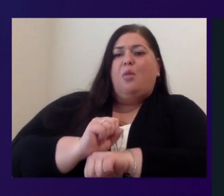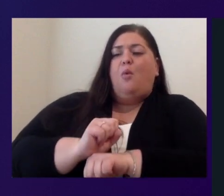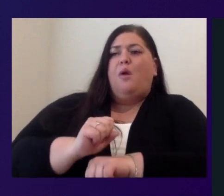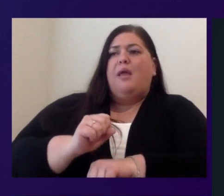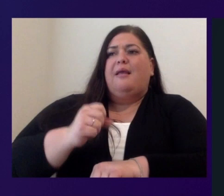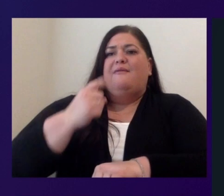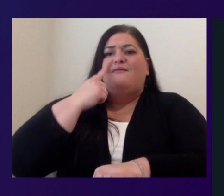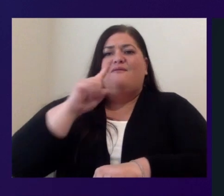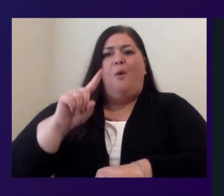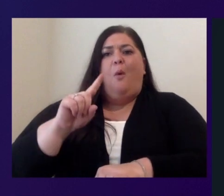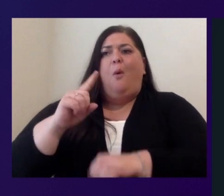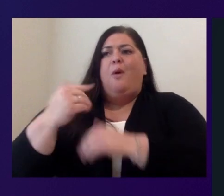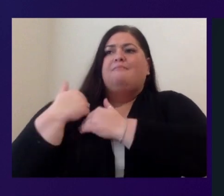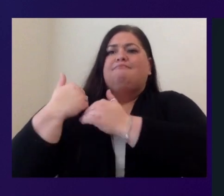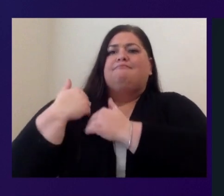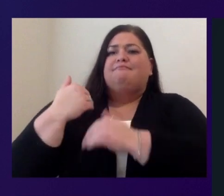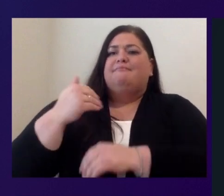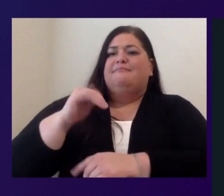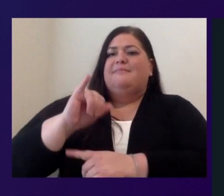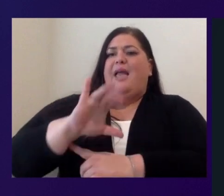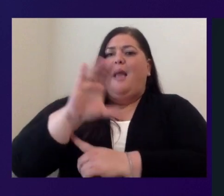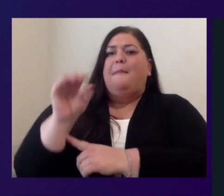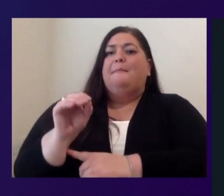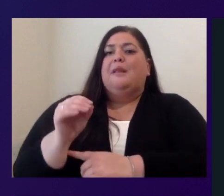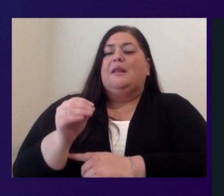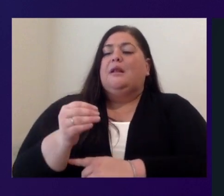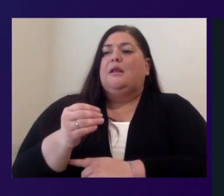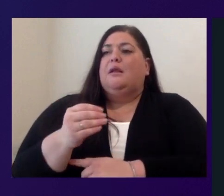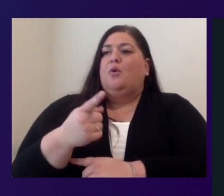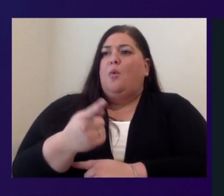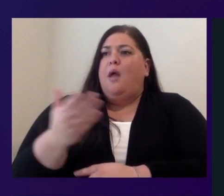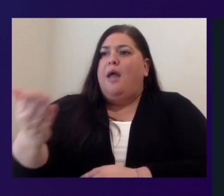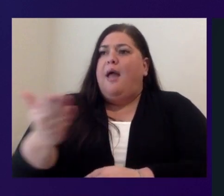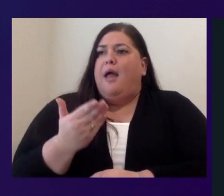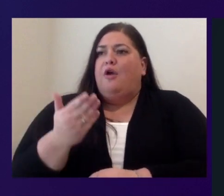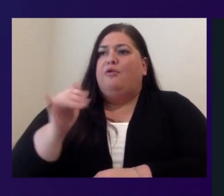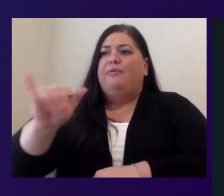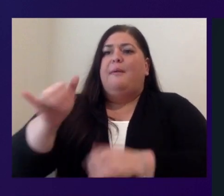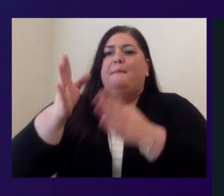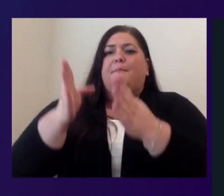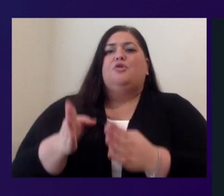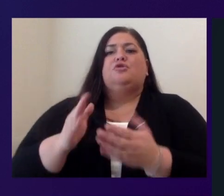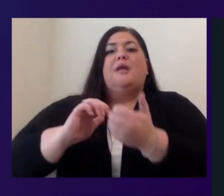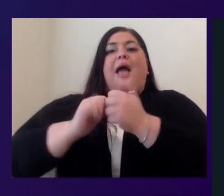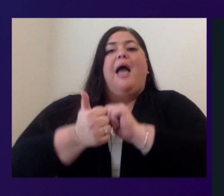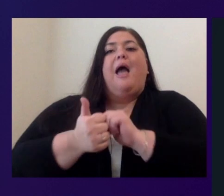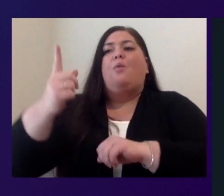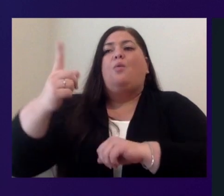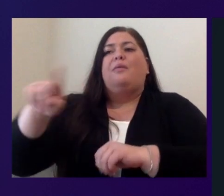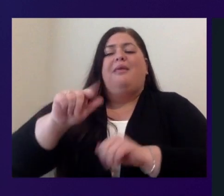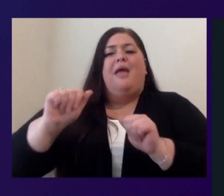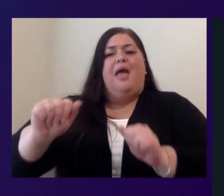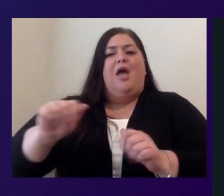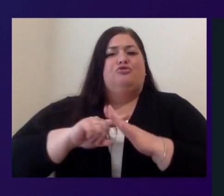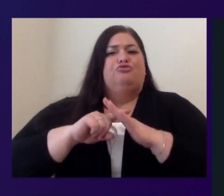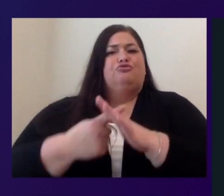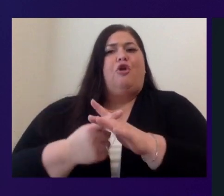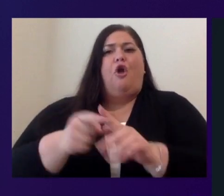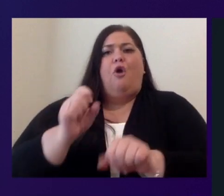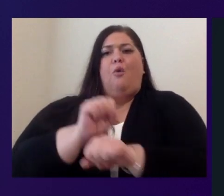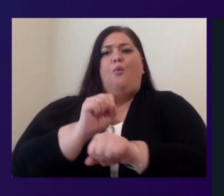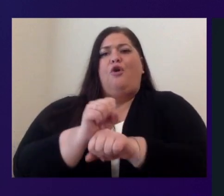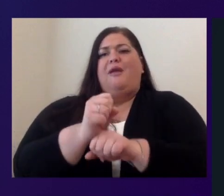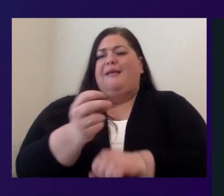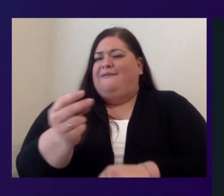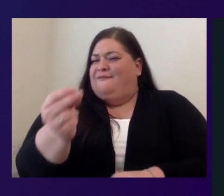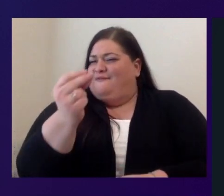employee. How do we get that employee enabled to get their work started really, really fast? So thank you for recognizing